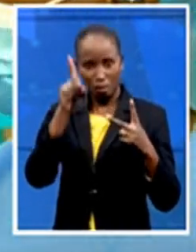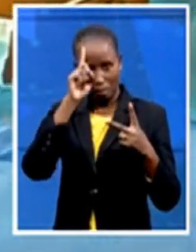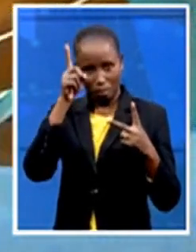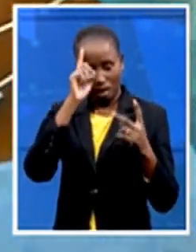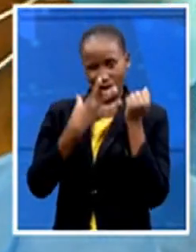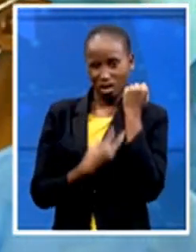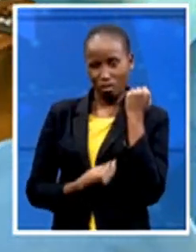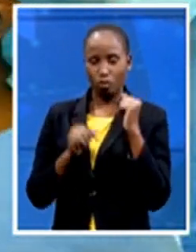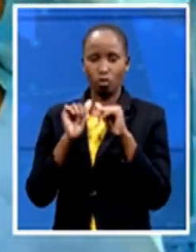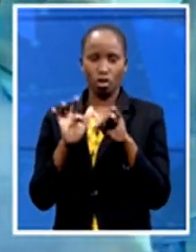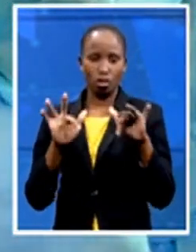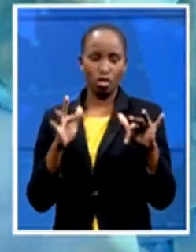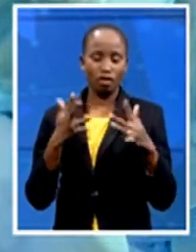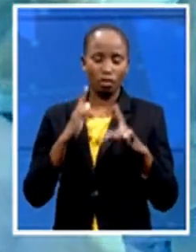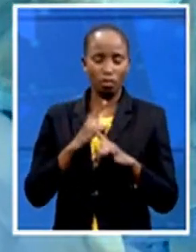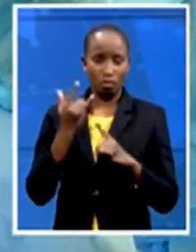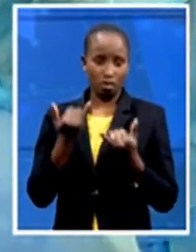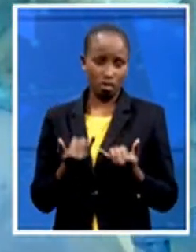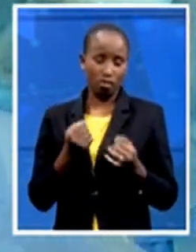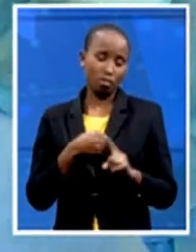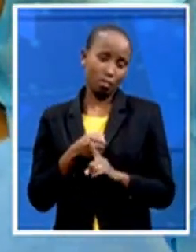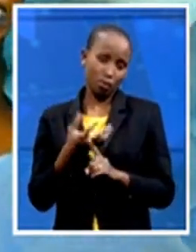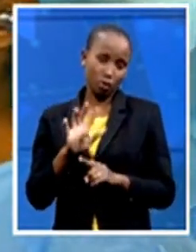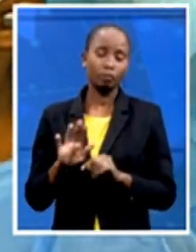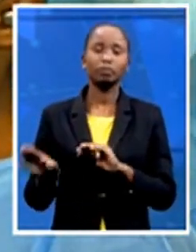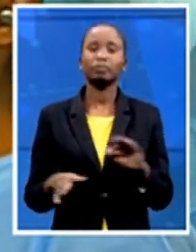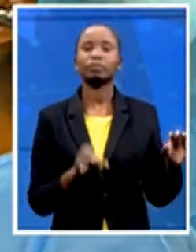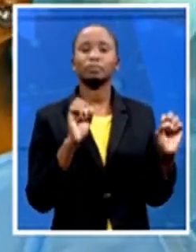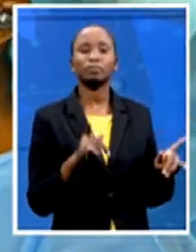the month. Just take us through some of the achievements achieved thus far.